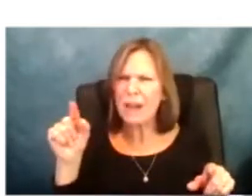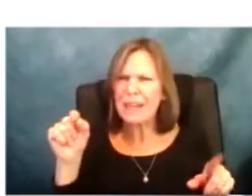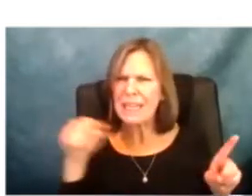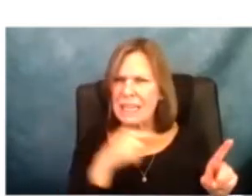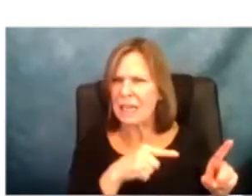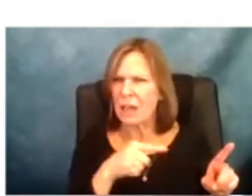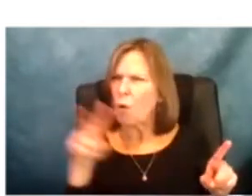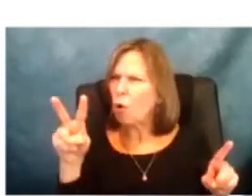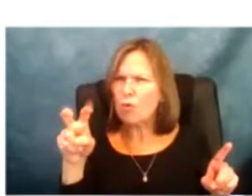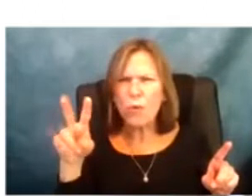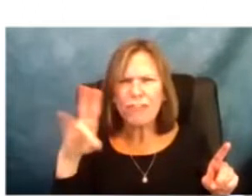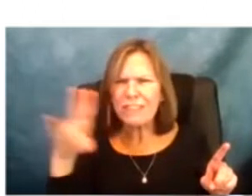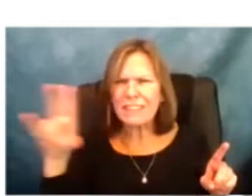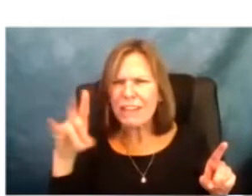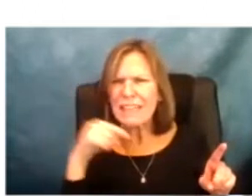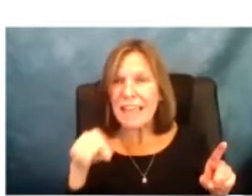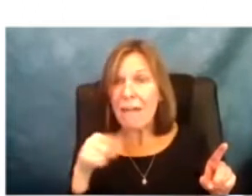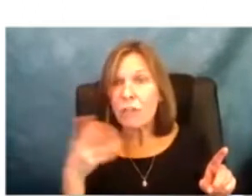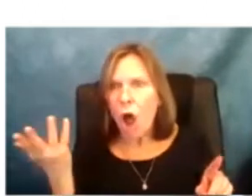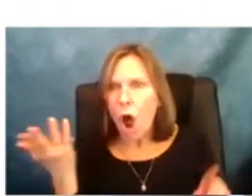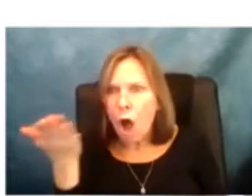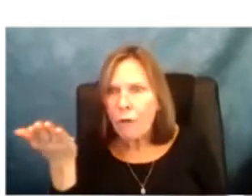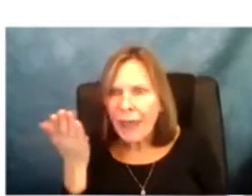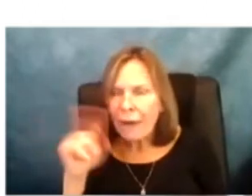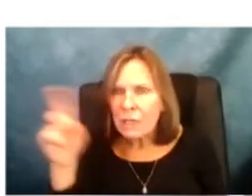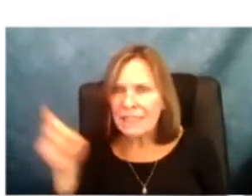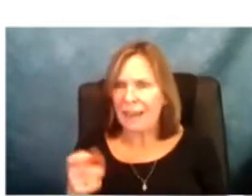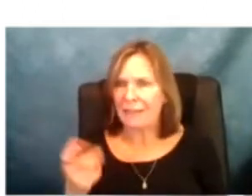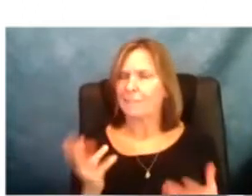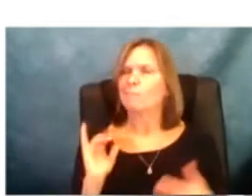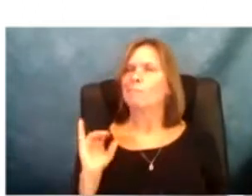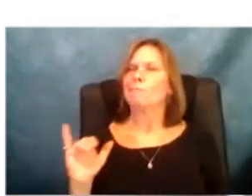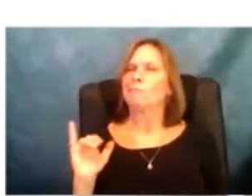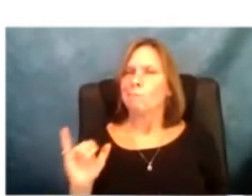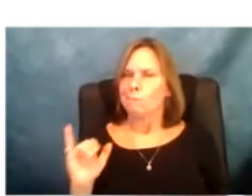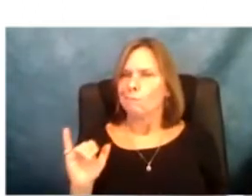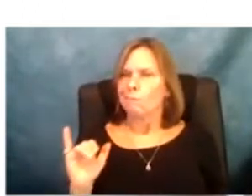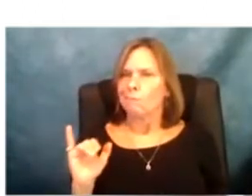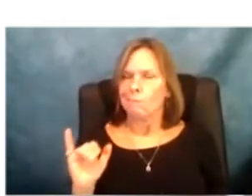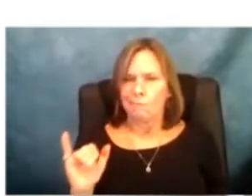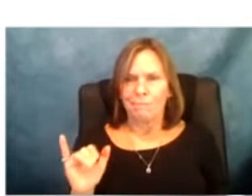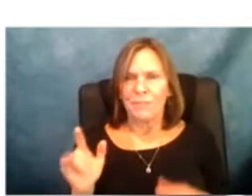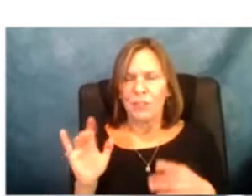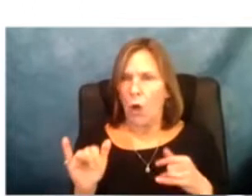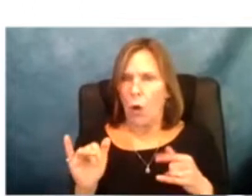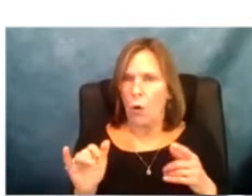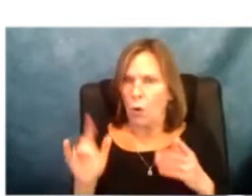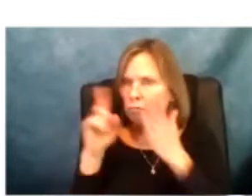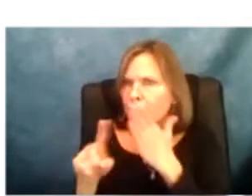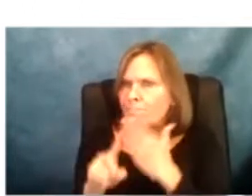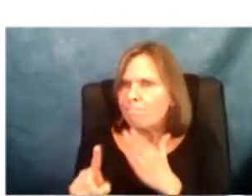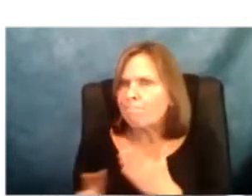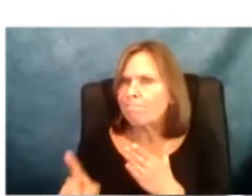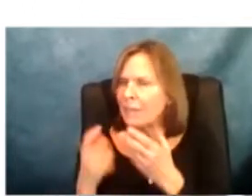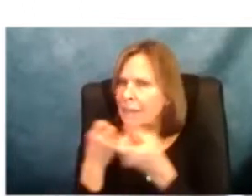like 277 of them are in Texas. So that kind of gives us an avenue to kind of look into or to